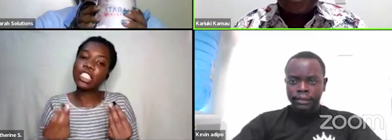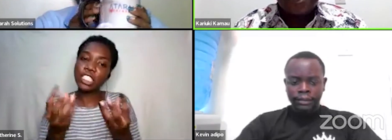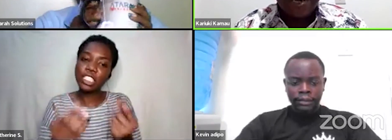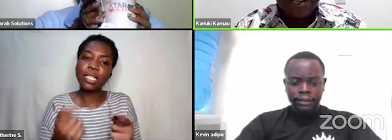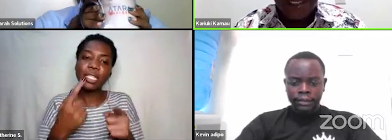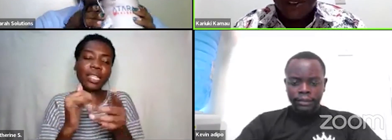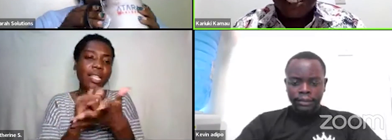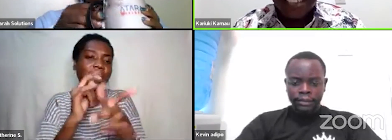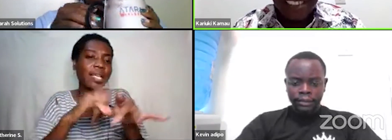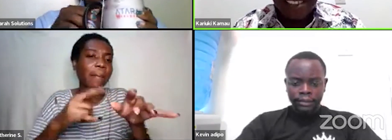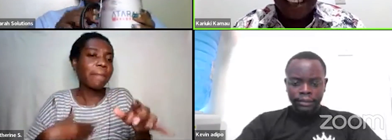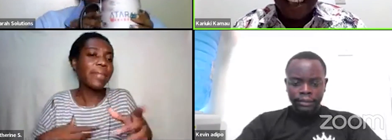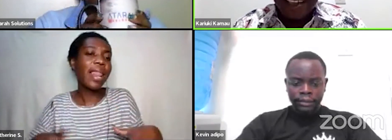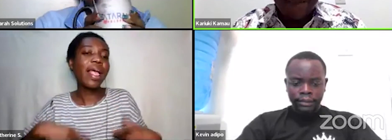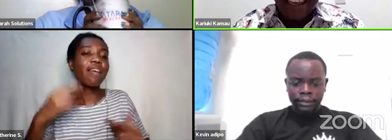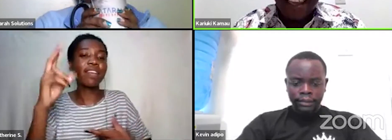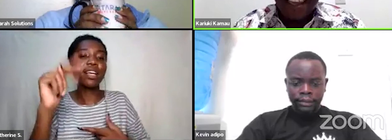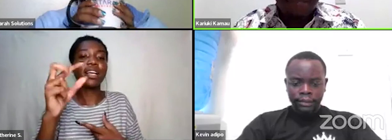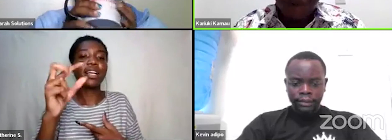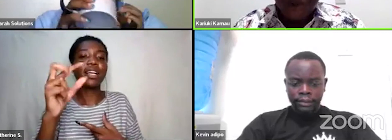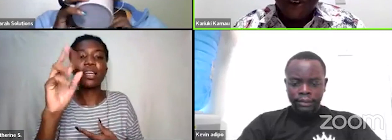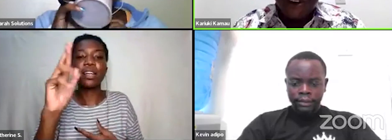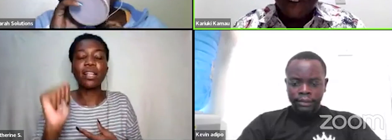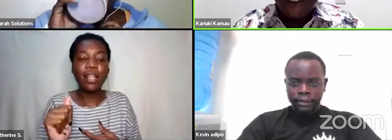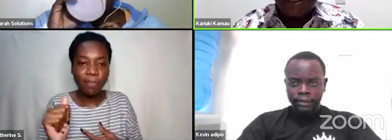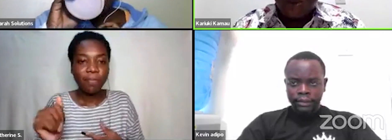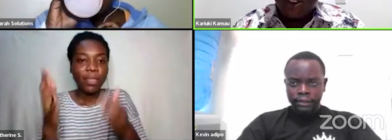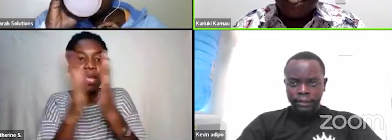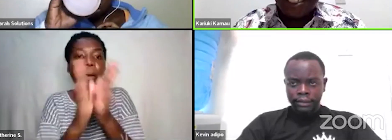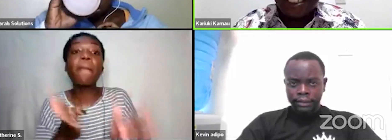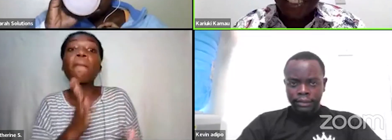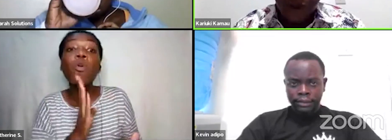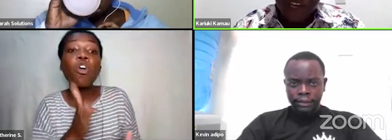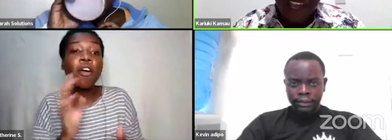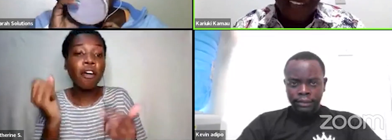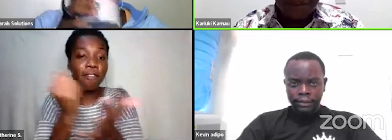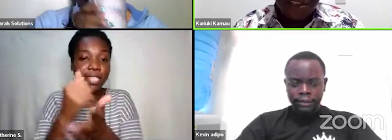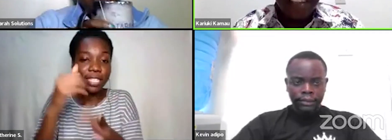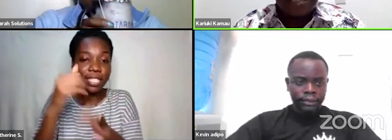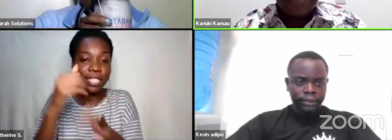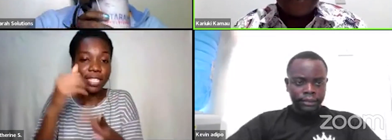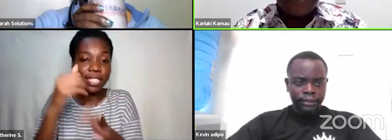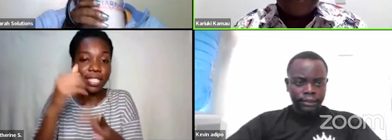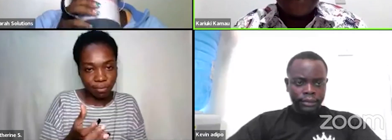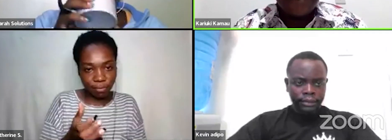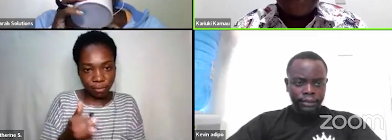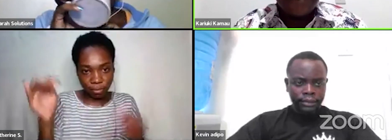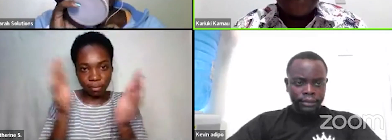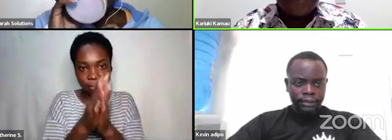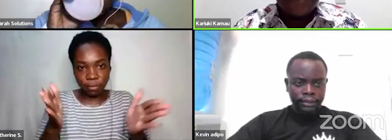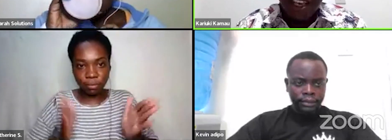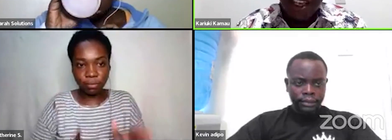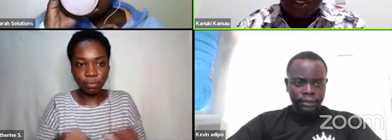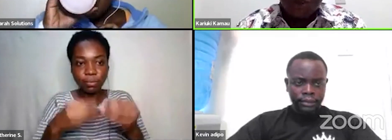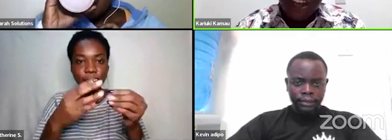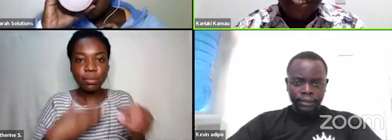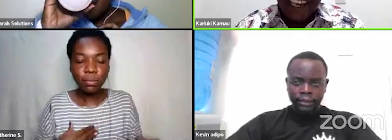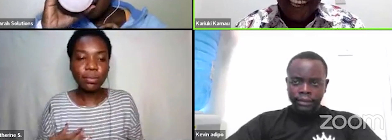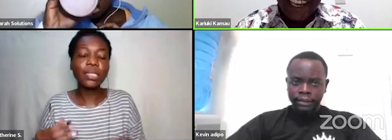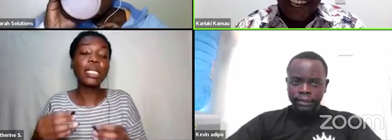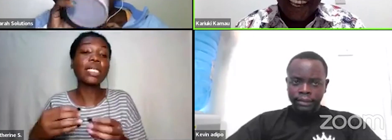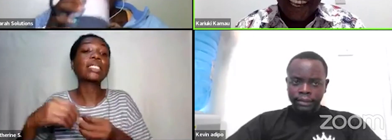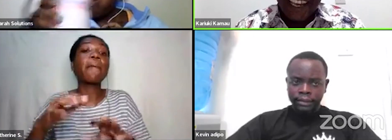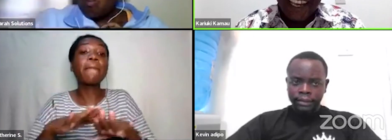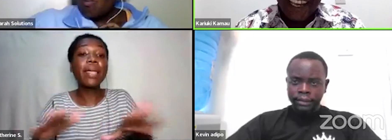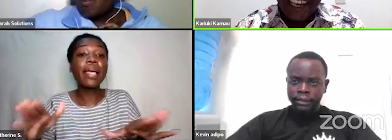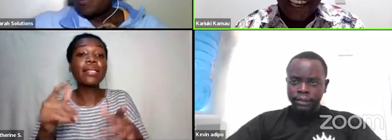live in Gara those days. And my borrowed office was in town. Somebody had given me a space so that I